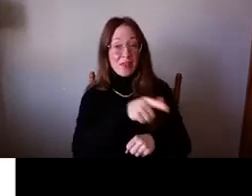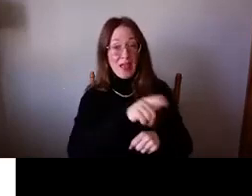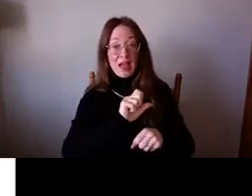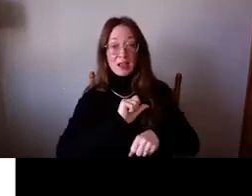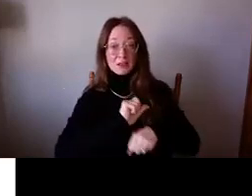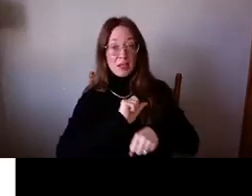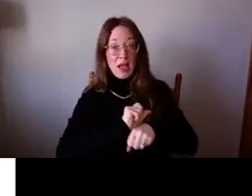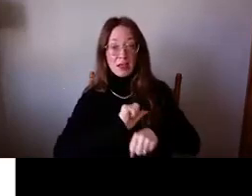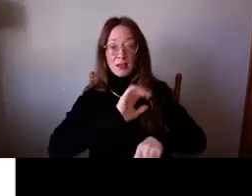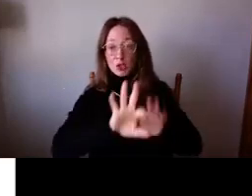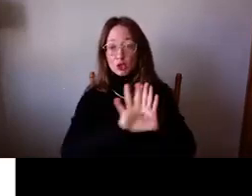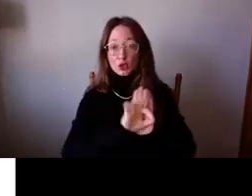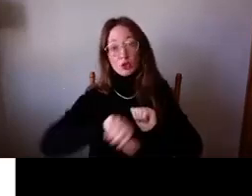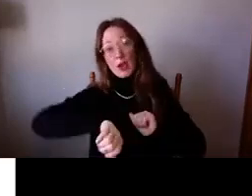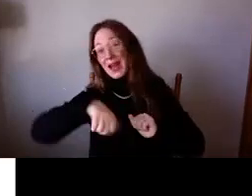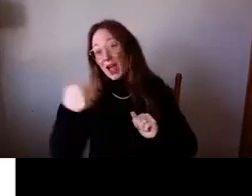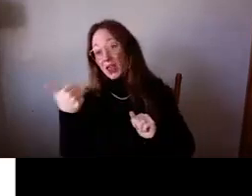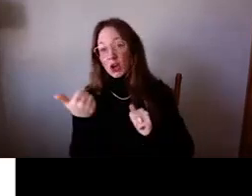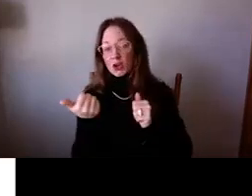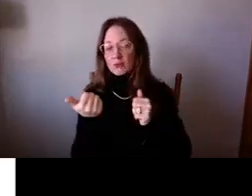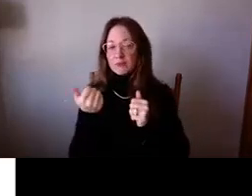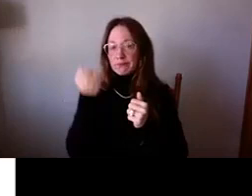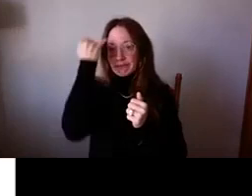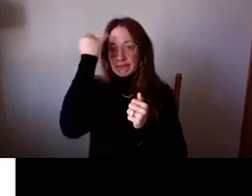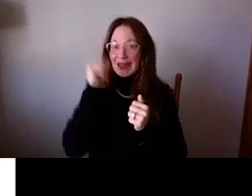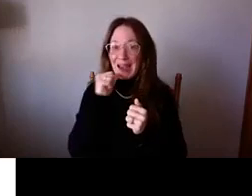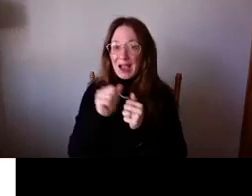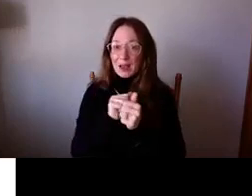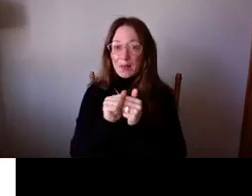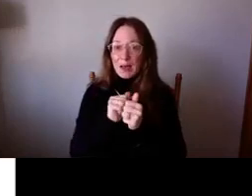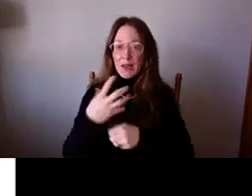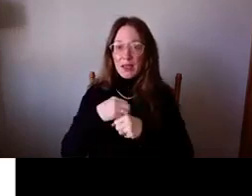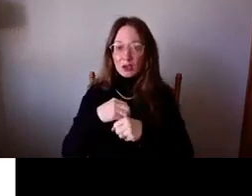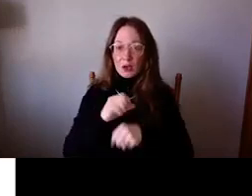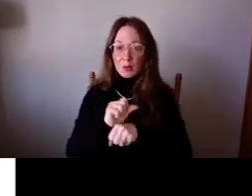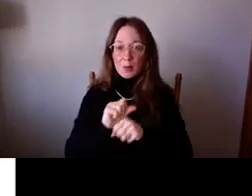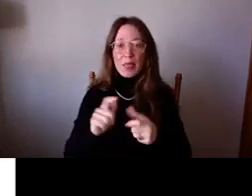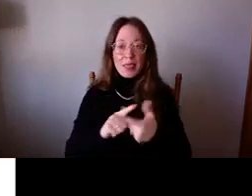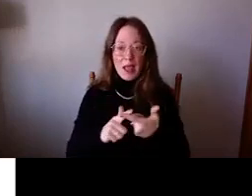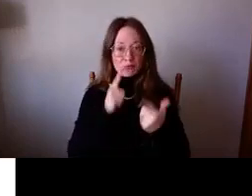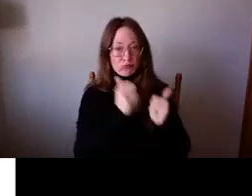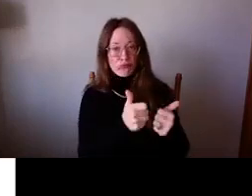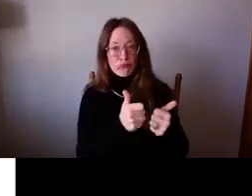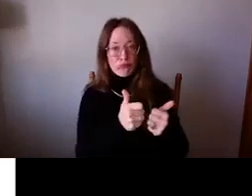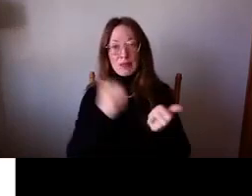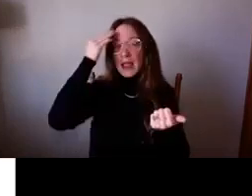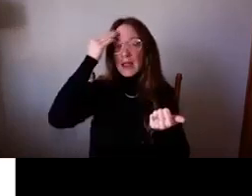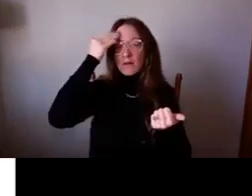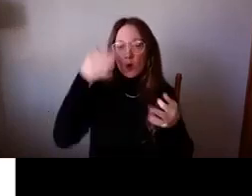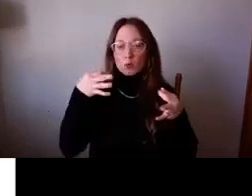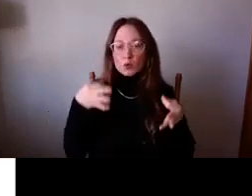be referred to the appropriate services and providers based on their decision. Informed choice is so critical to this